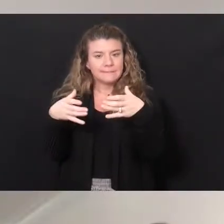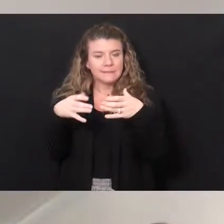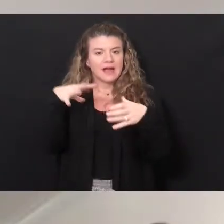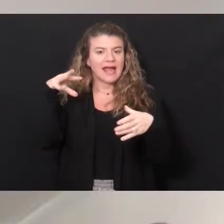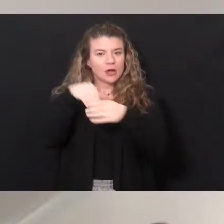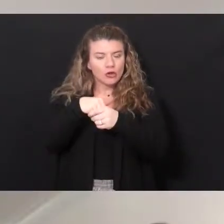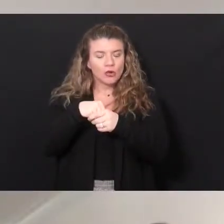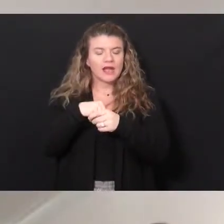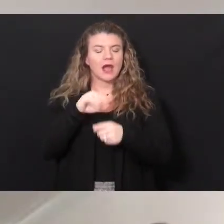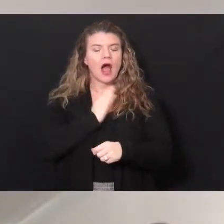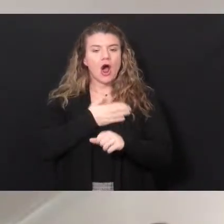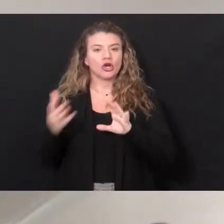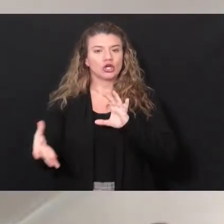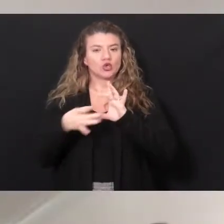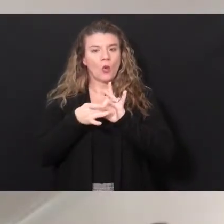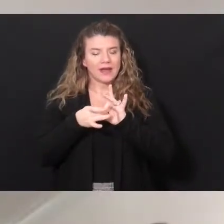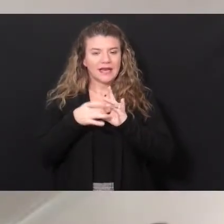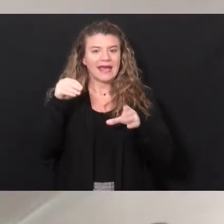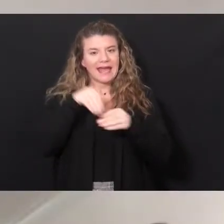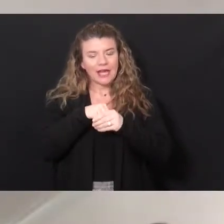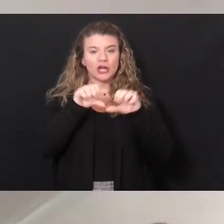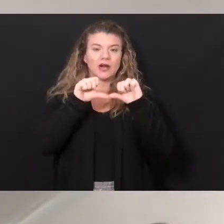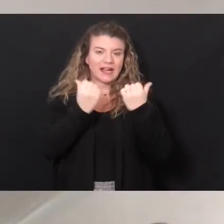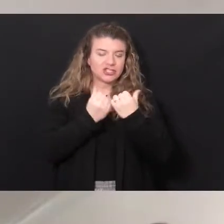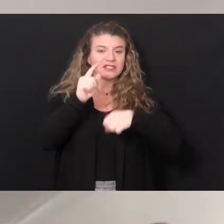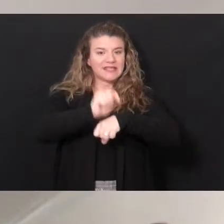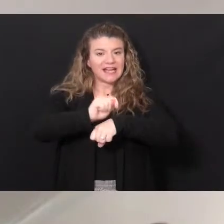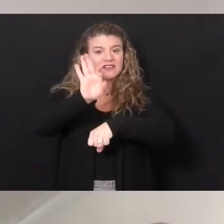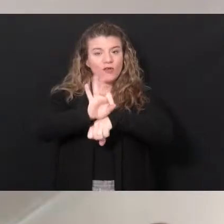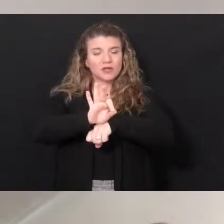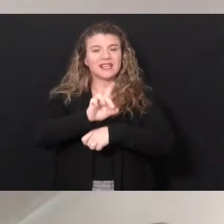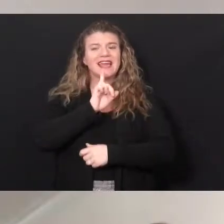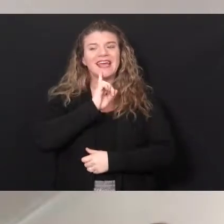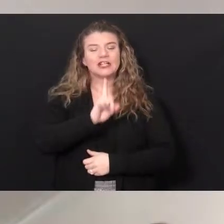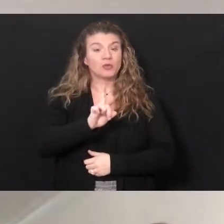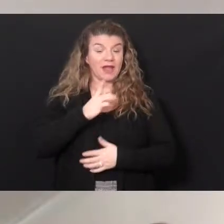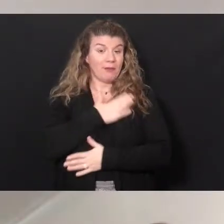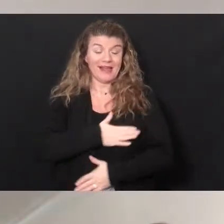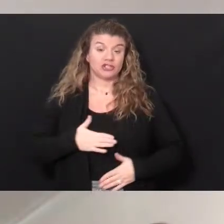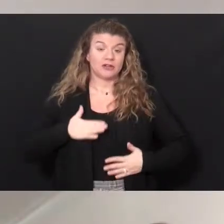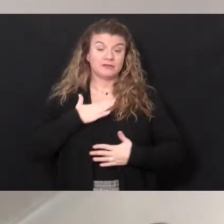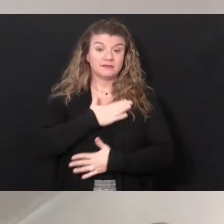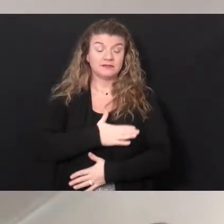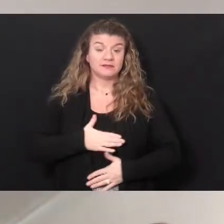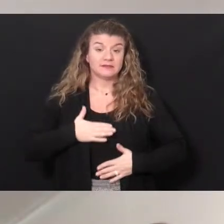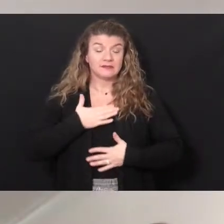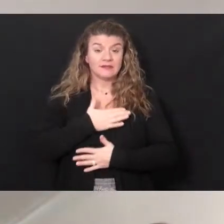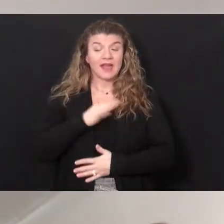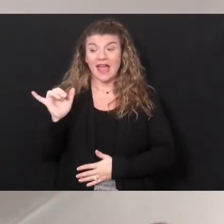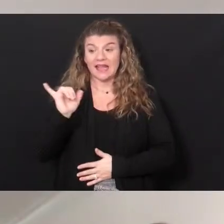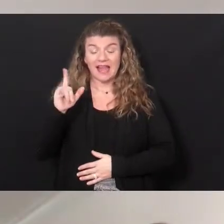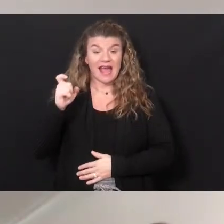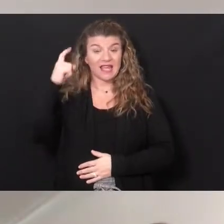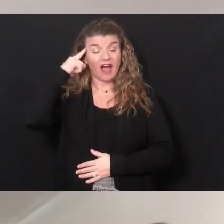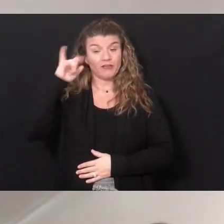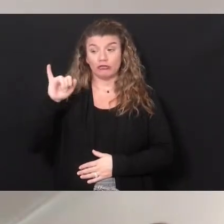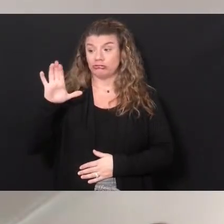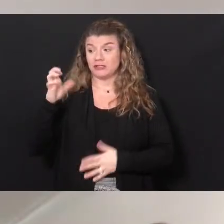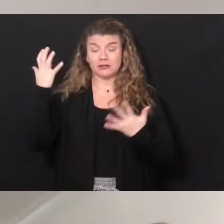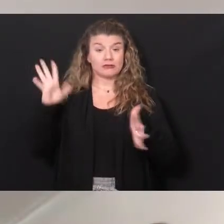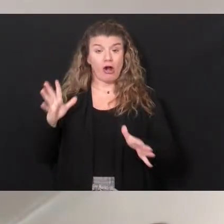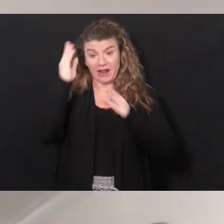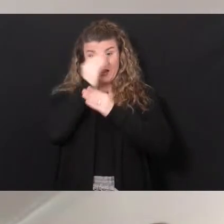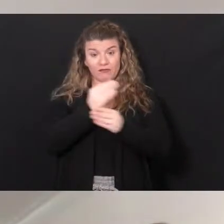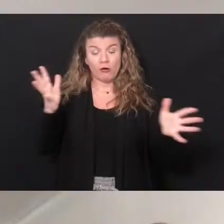our joint interagency task force. It's really a pleasure. And as Governor Justice has said the whole